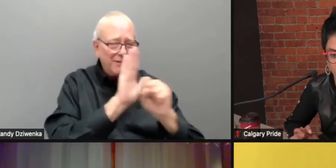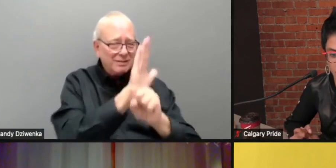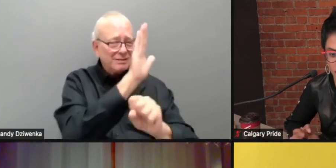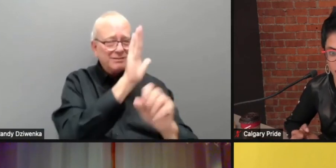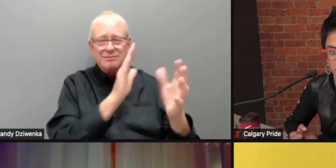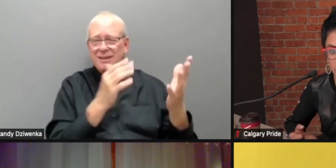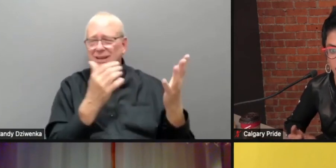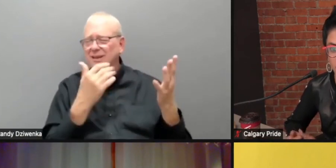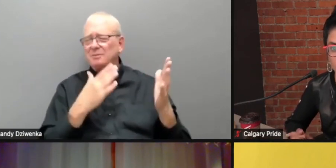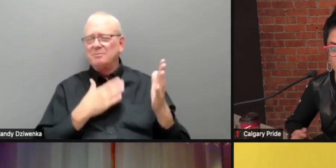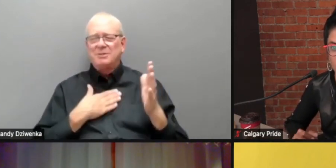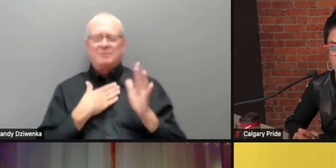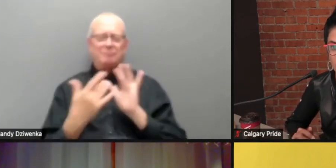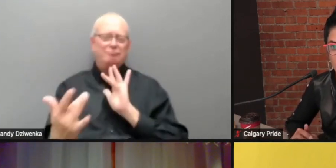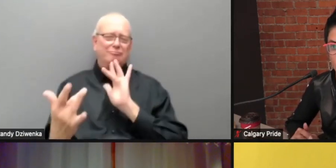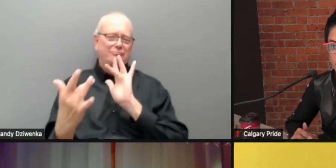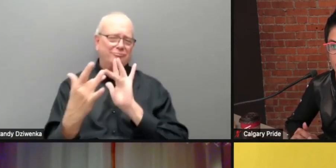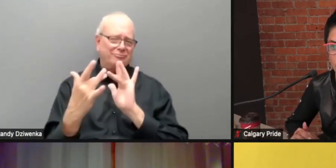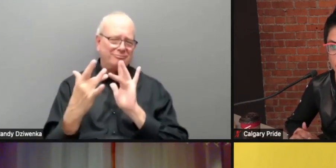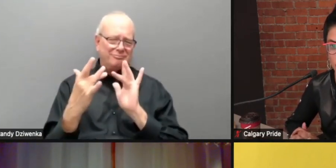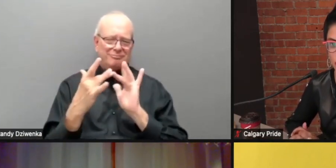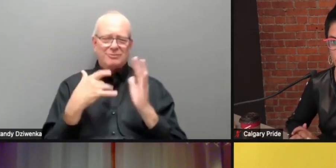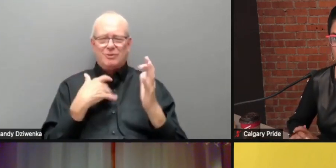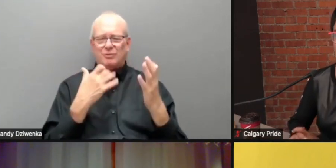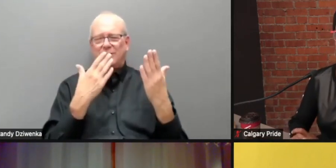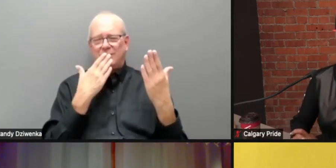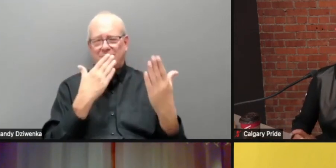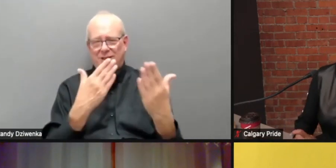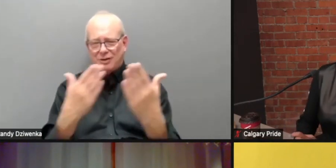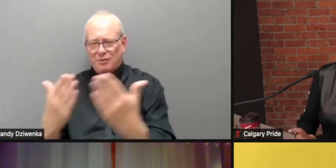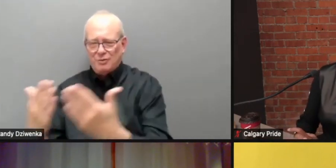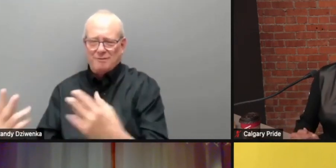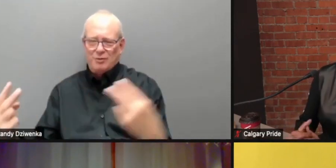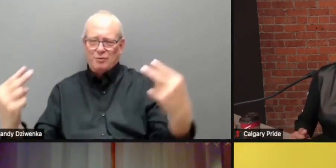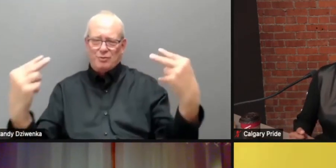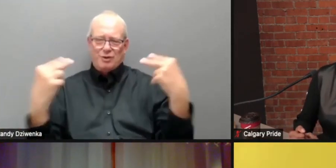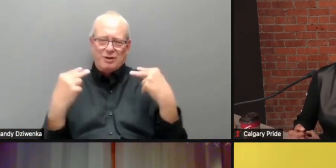to our panelists, and we'll see you again soon. Good night.